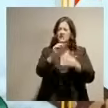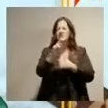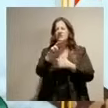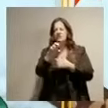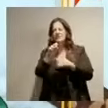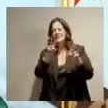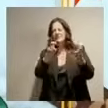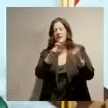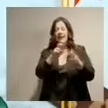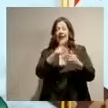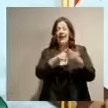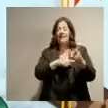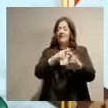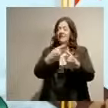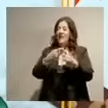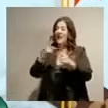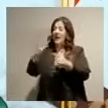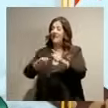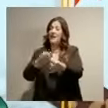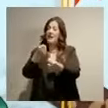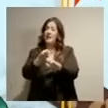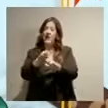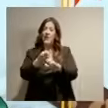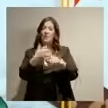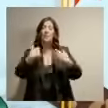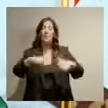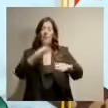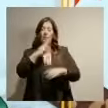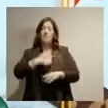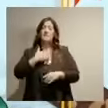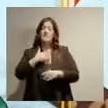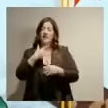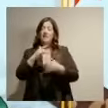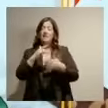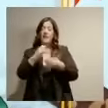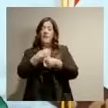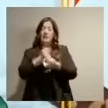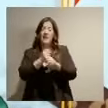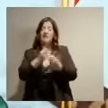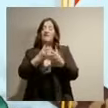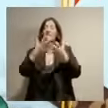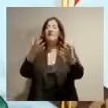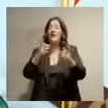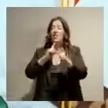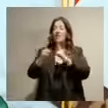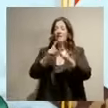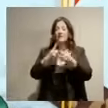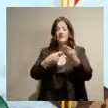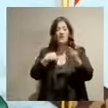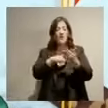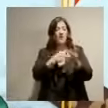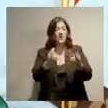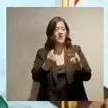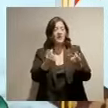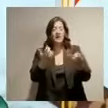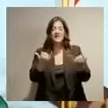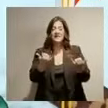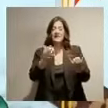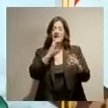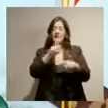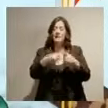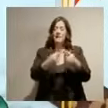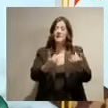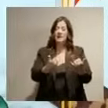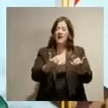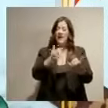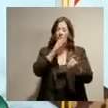have would be felt and outsized and make a lot of the conversation we're having today significantly and